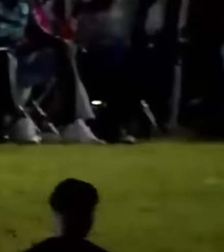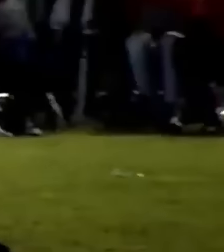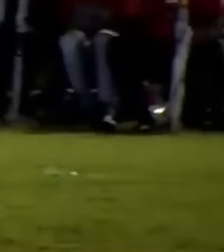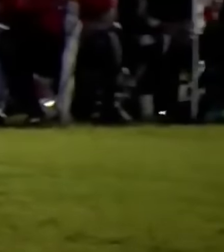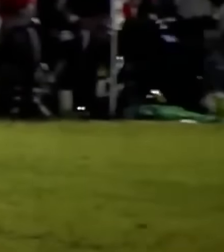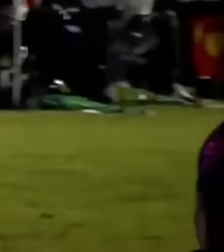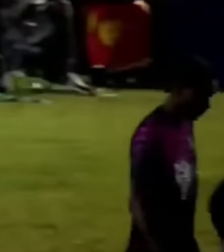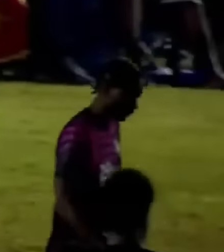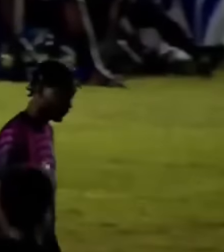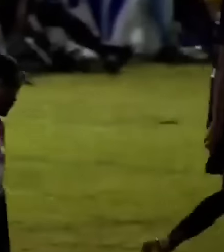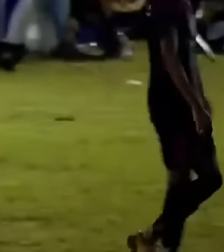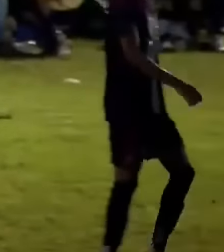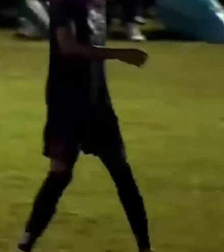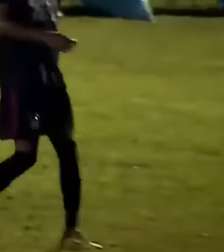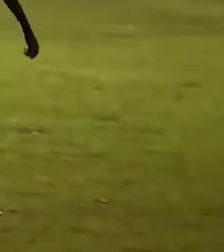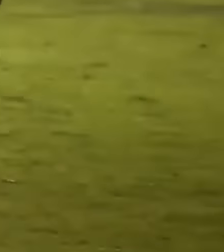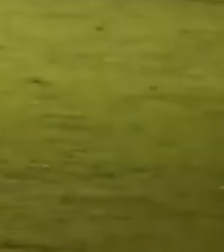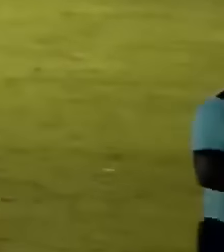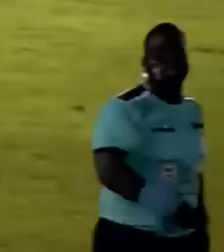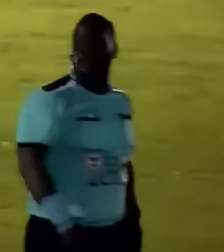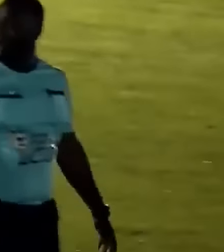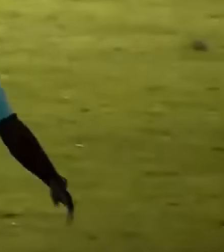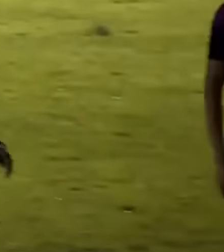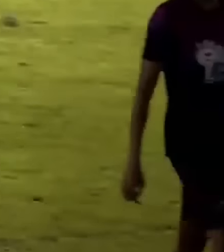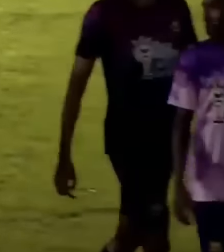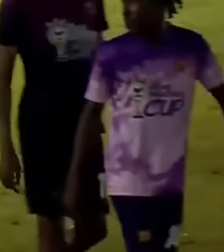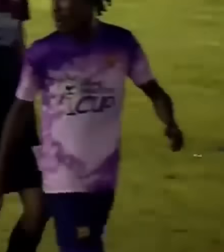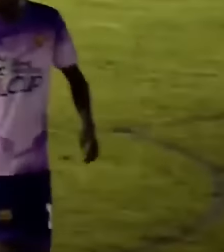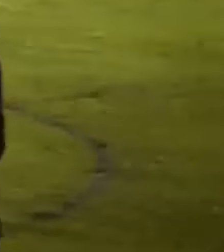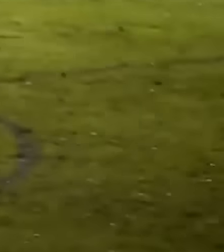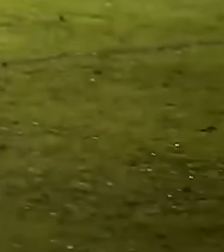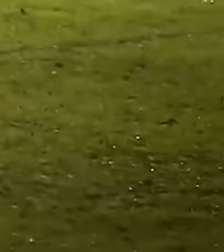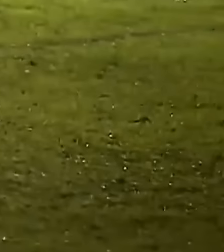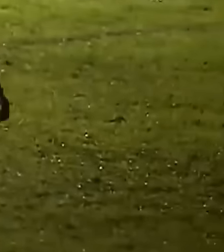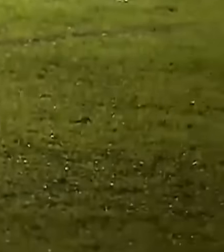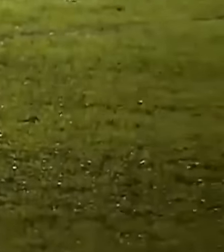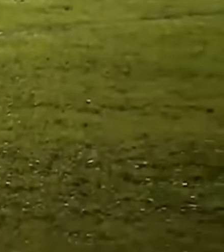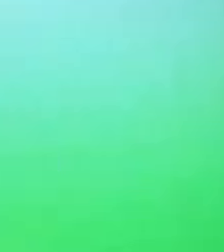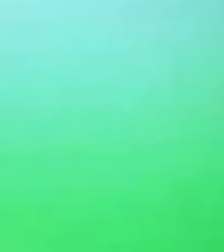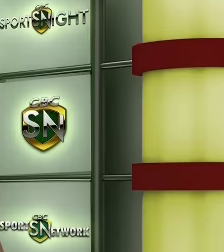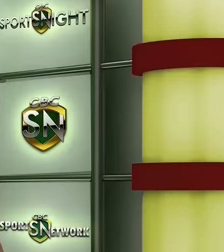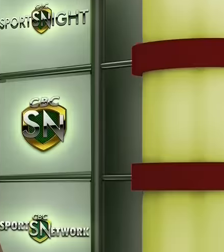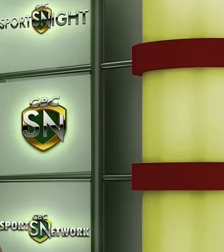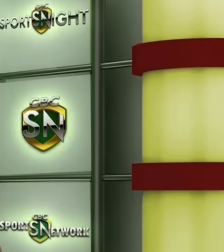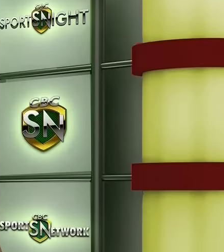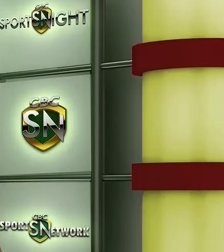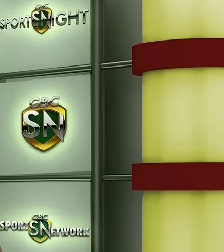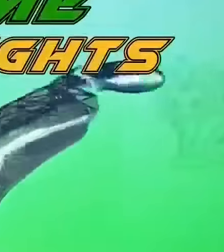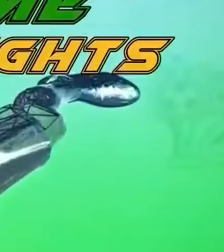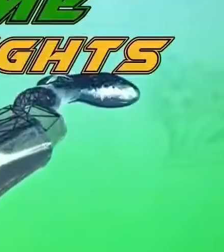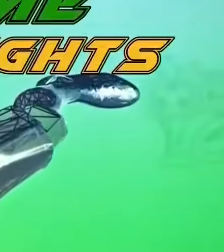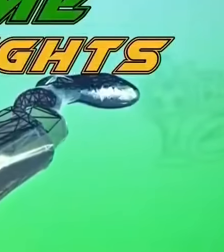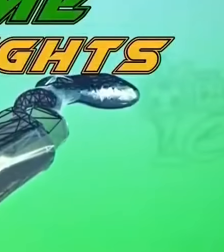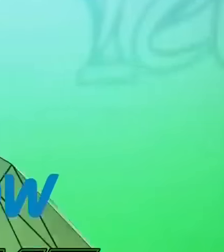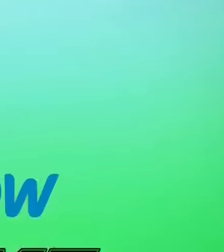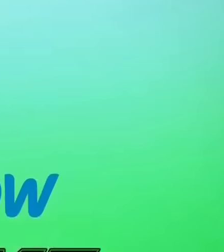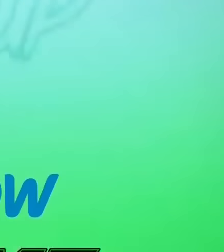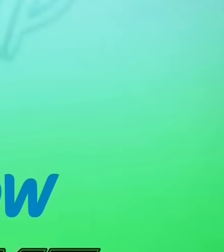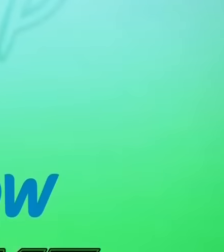Minister's Cup are set. Anmar Goodrich Boyce, CBC Sports. Those were your Flow